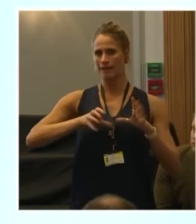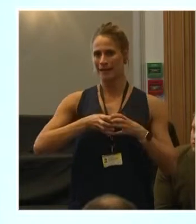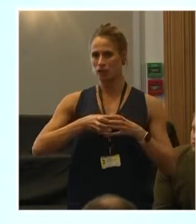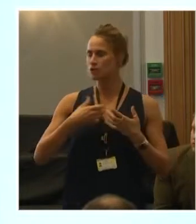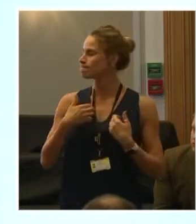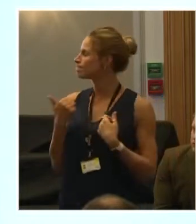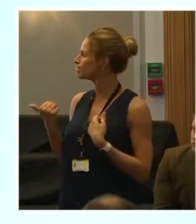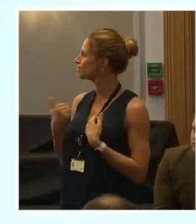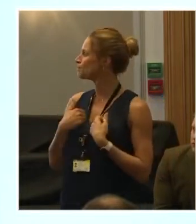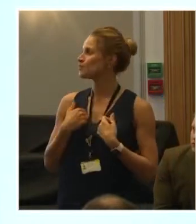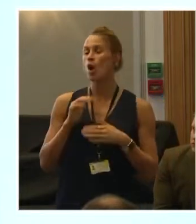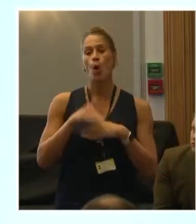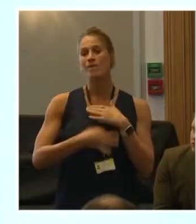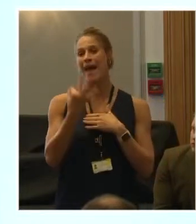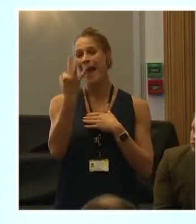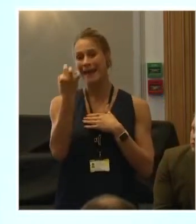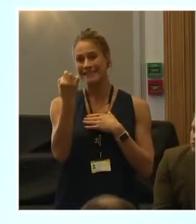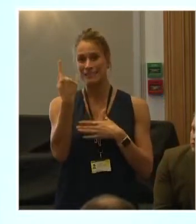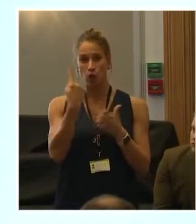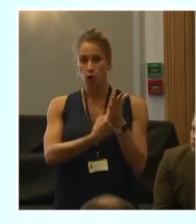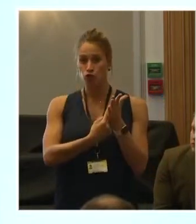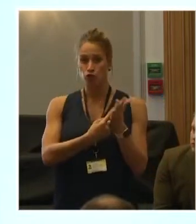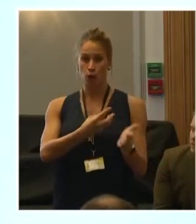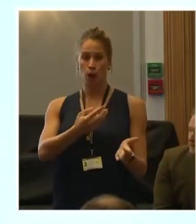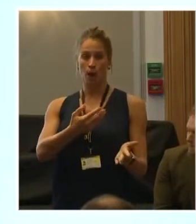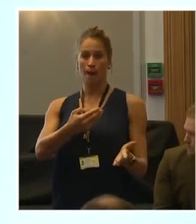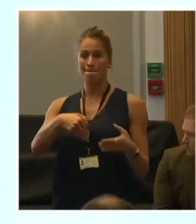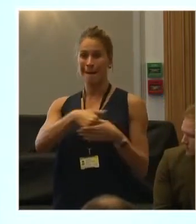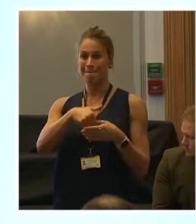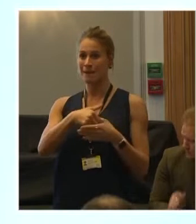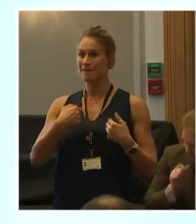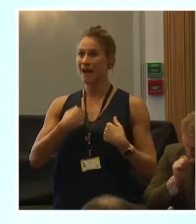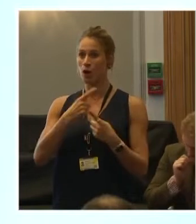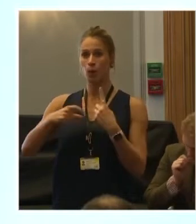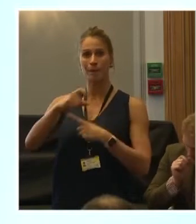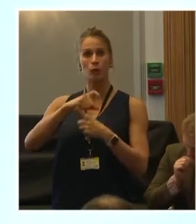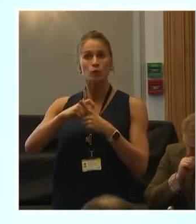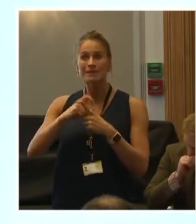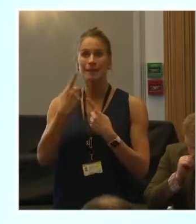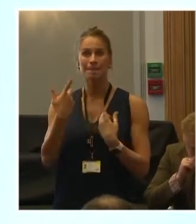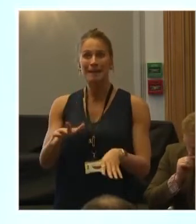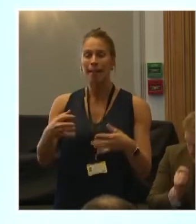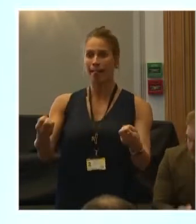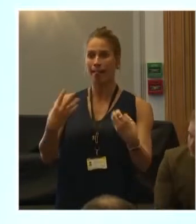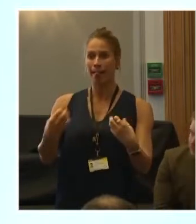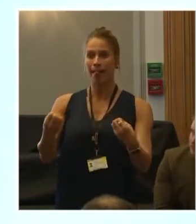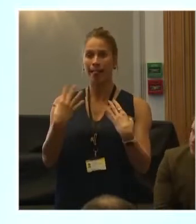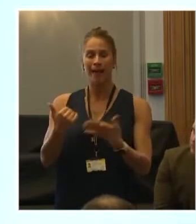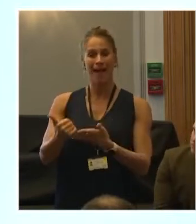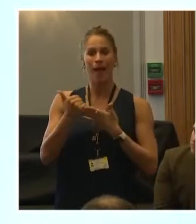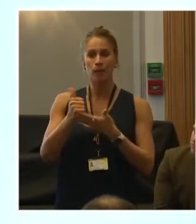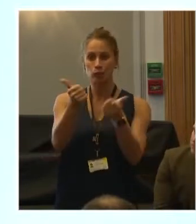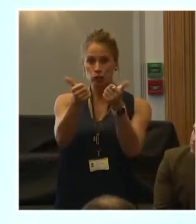over 1,800 of members of our community have fed back to us over the 4 years, and that helps us shape this